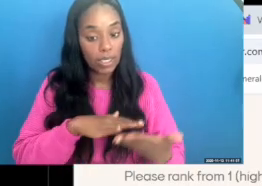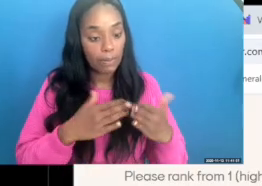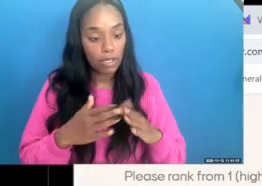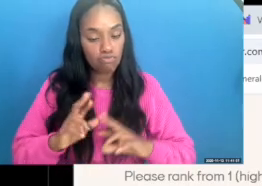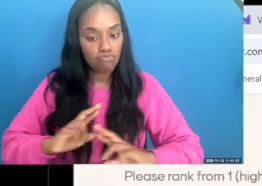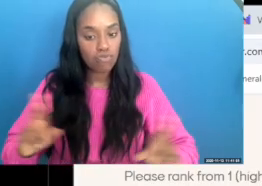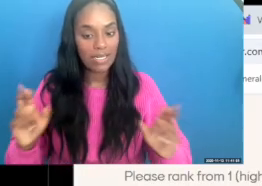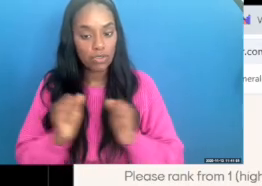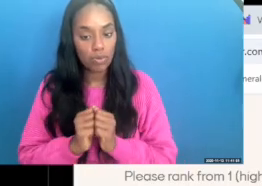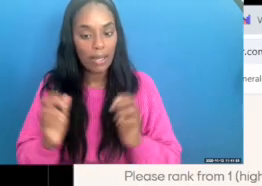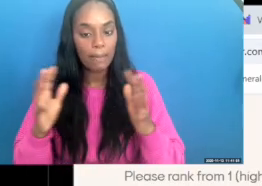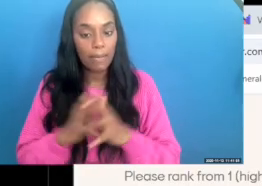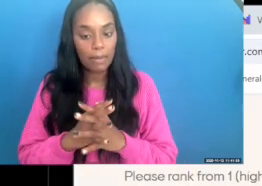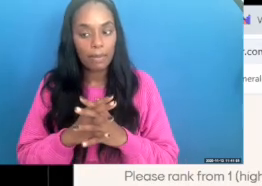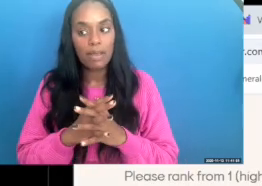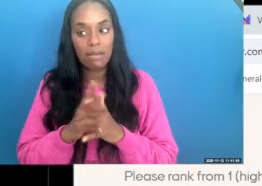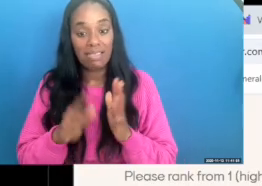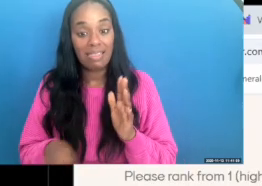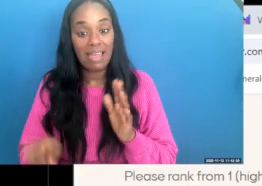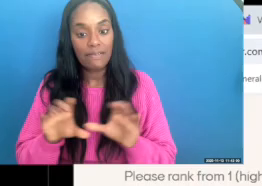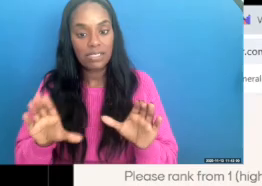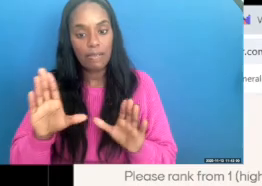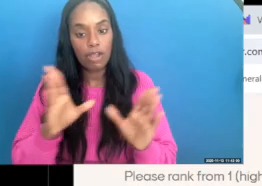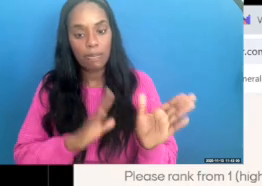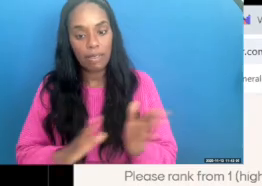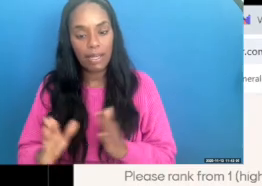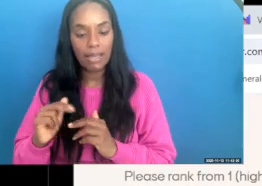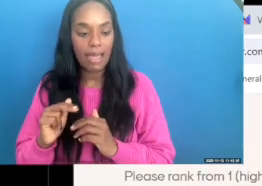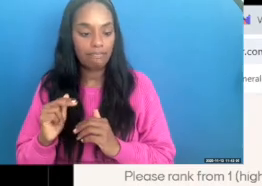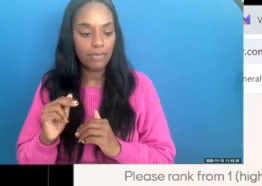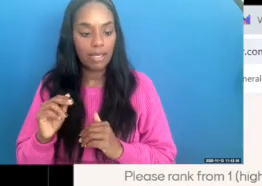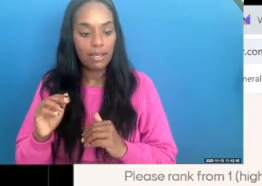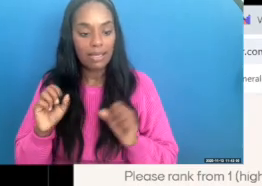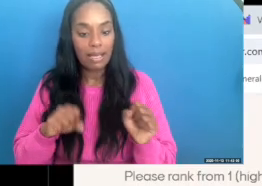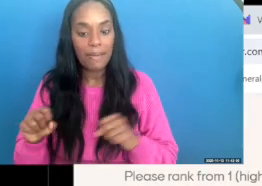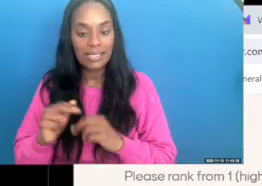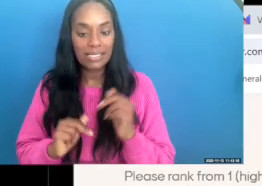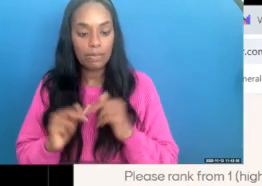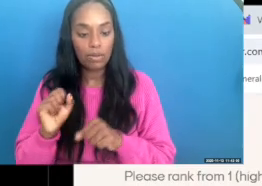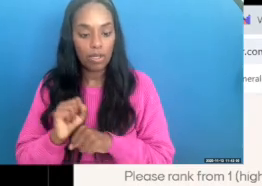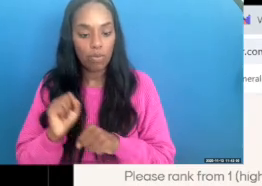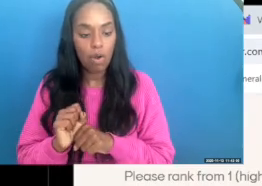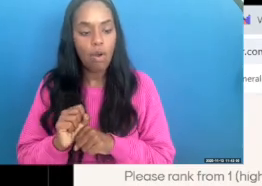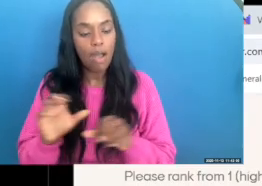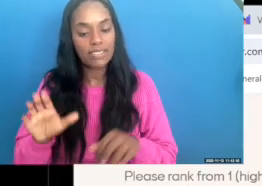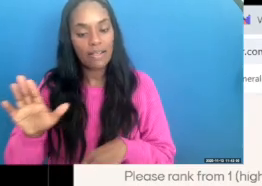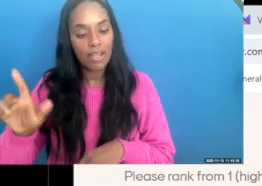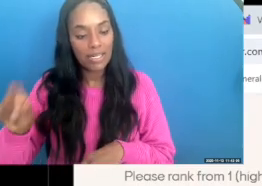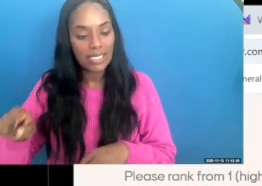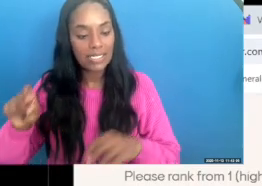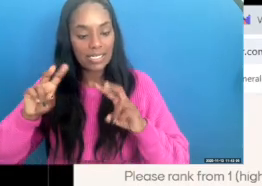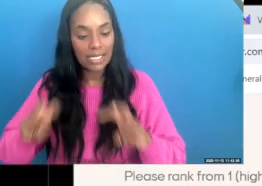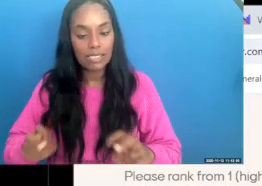more funding in that particular bucket, both to support new communities ready to implement, who have